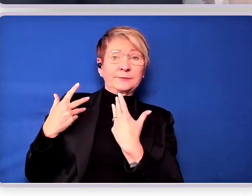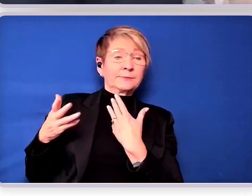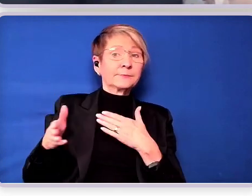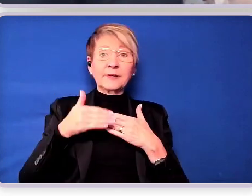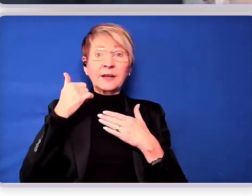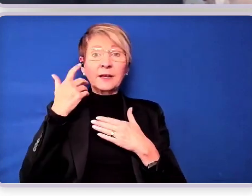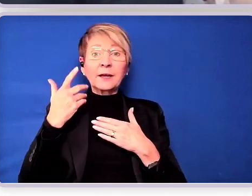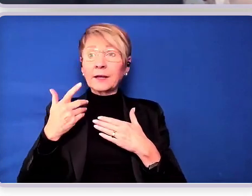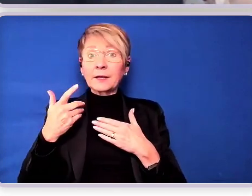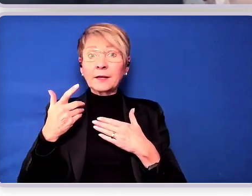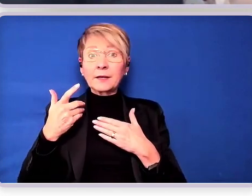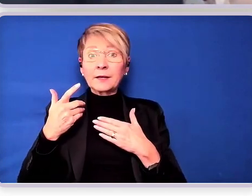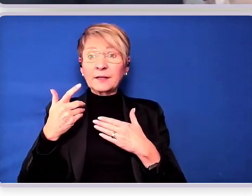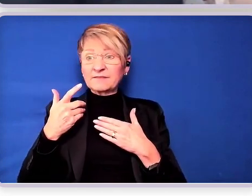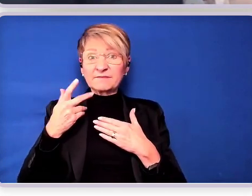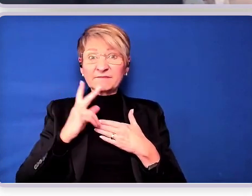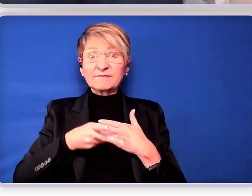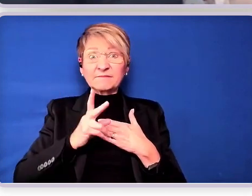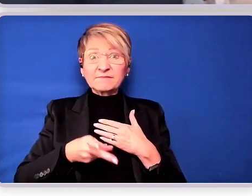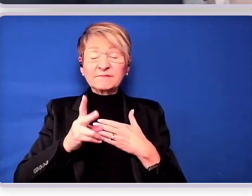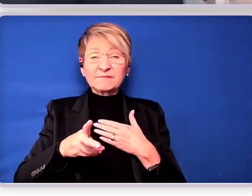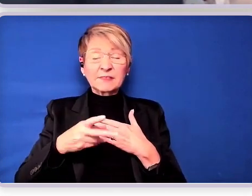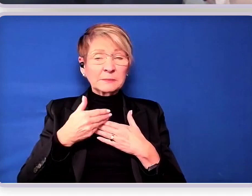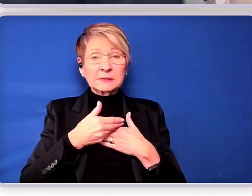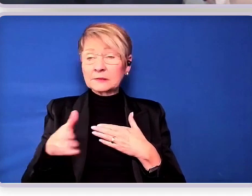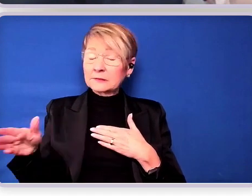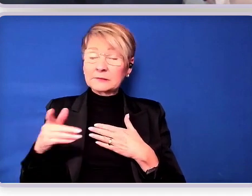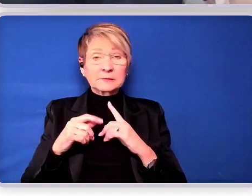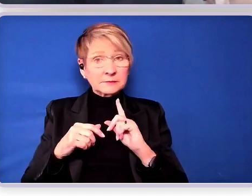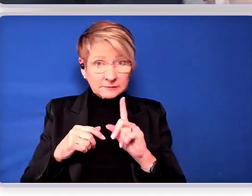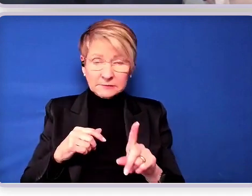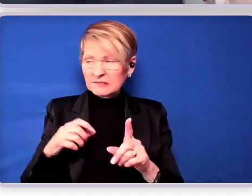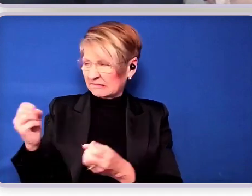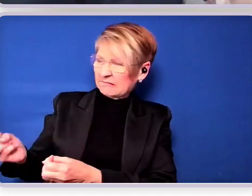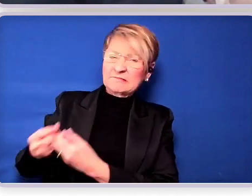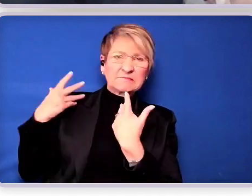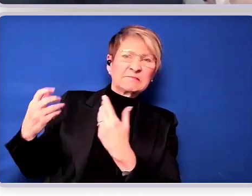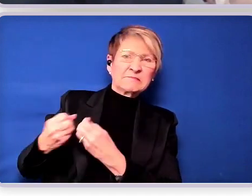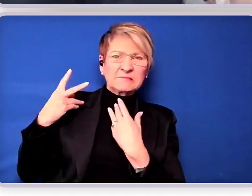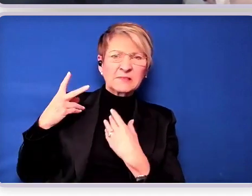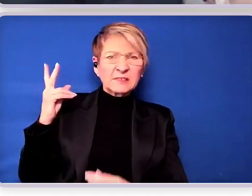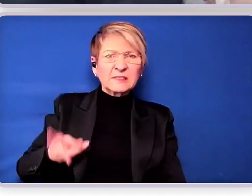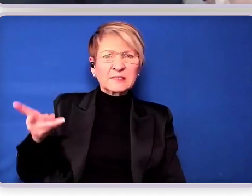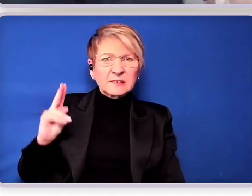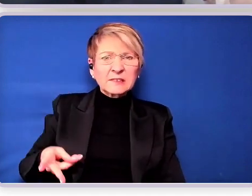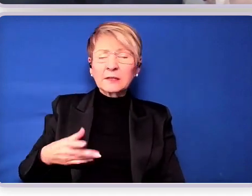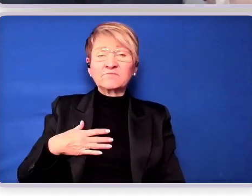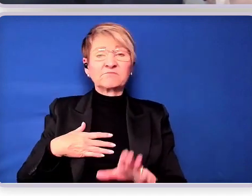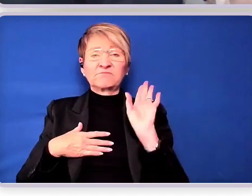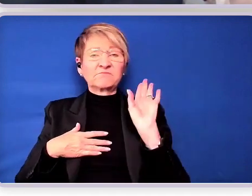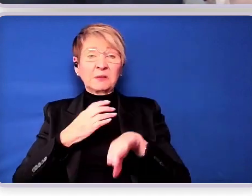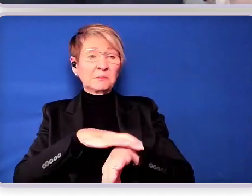you can probably see if you can get an intervention order against them, because if you say that it's